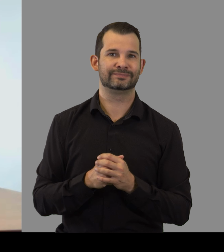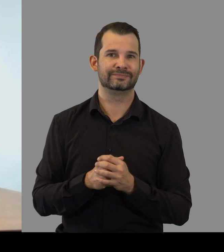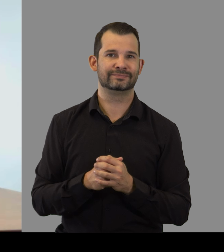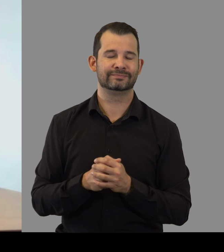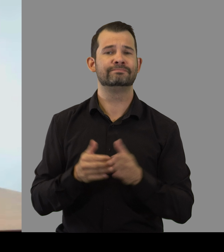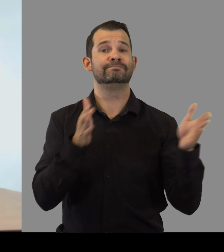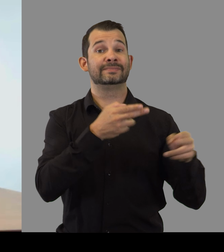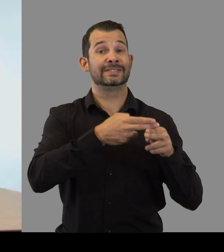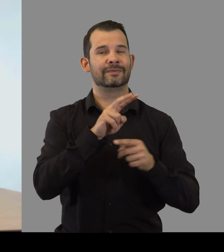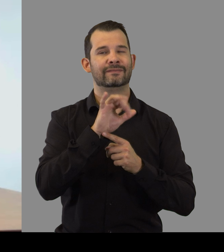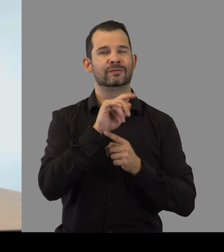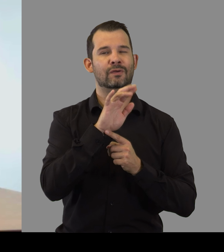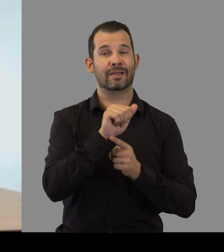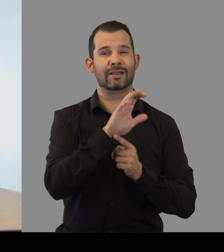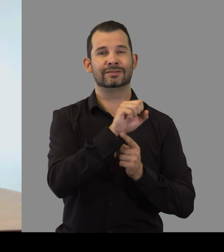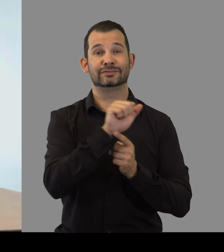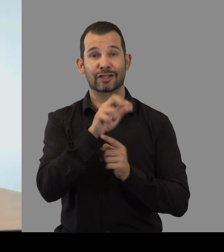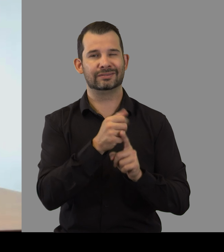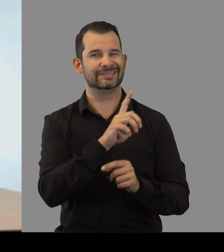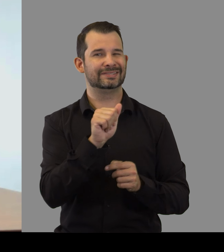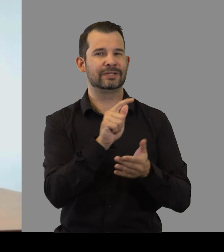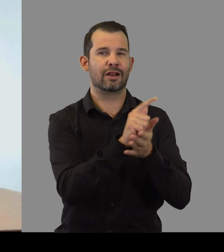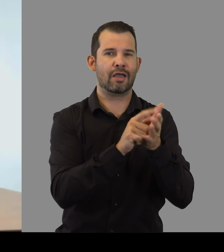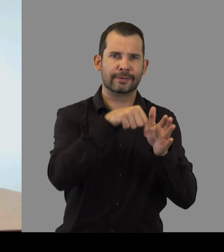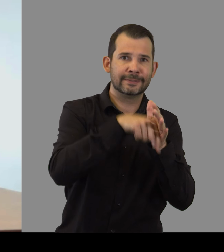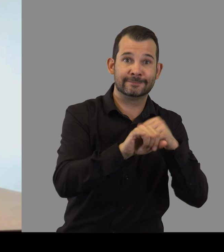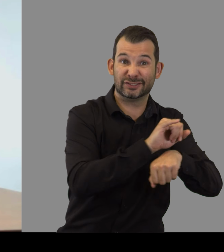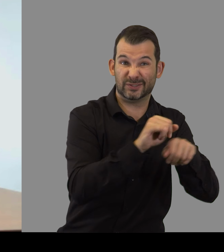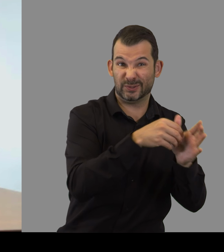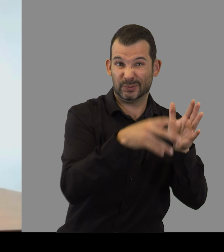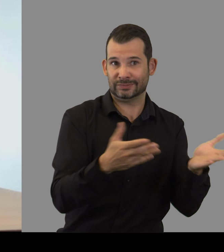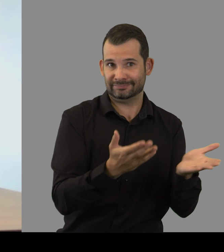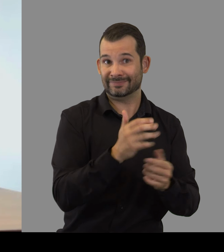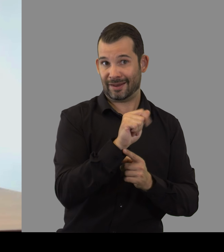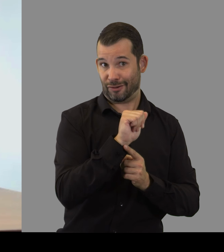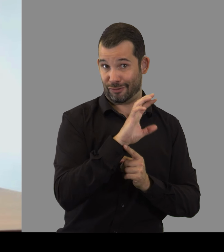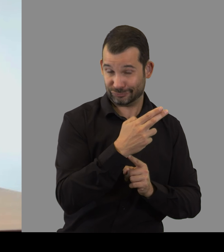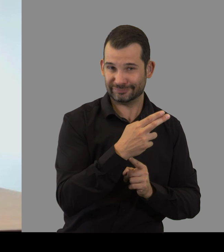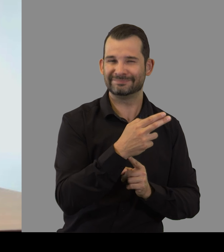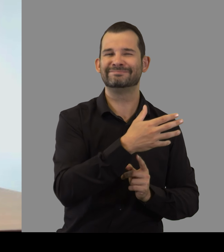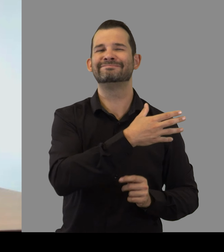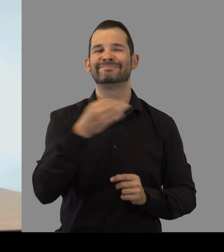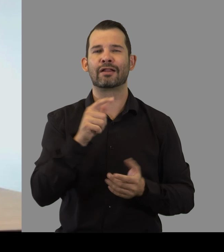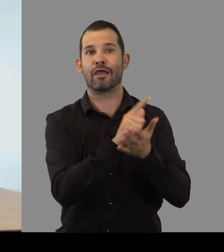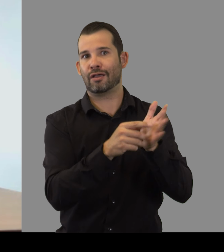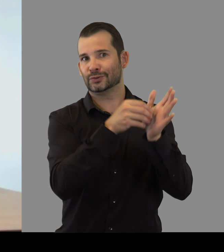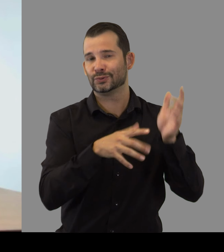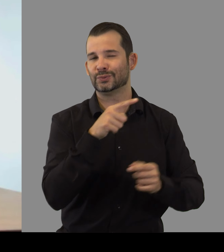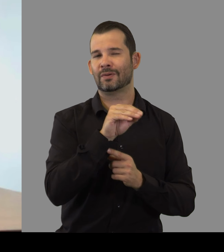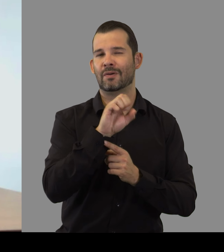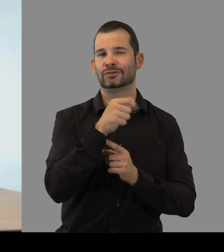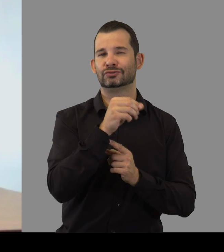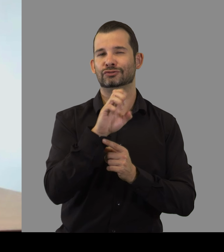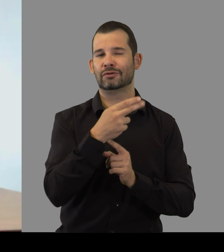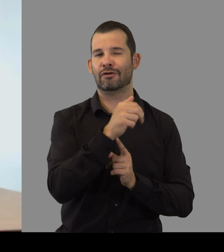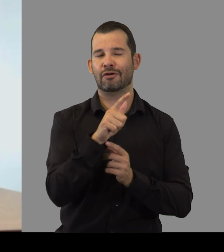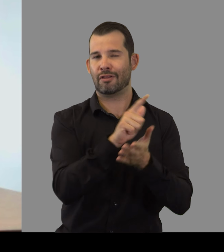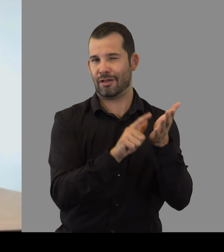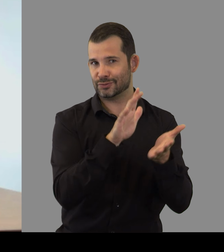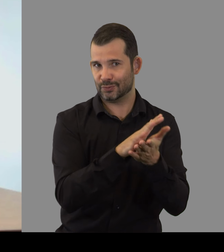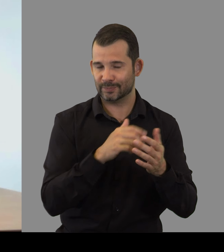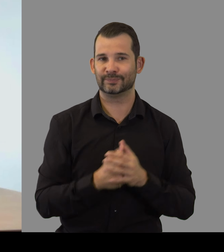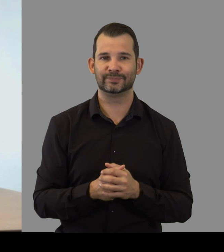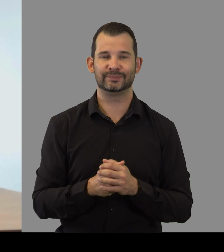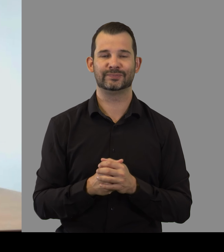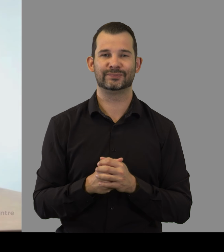Arch. And my name is Victoria Kassar, and I am a disability law intensive student at Arch and a law student